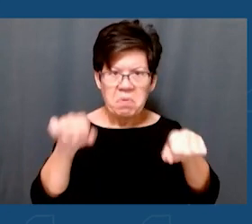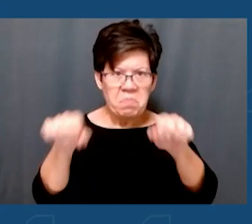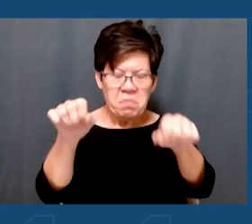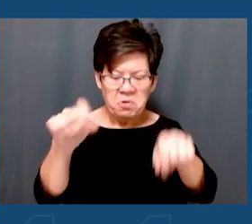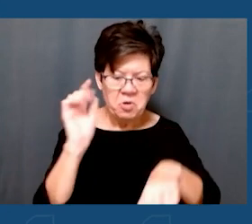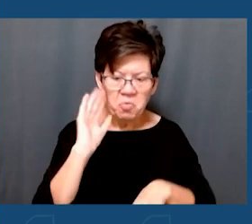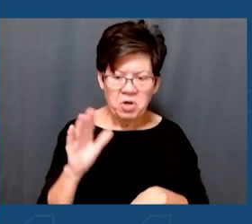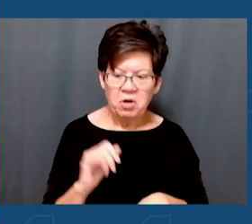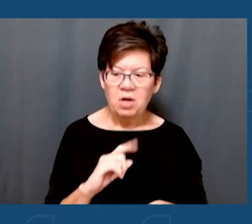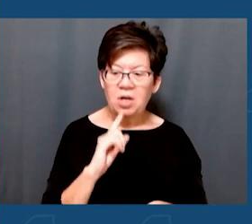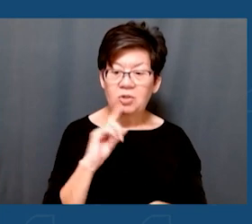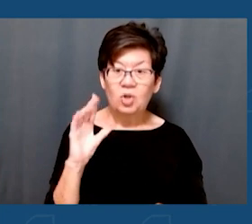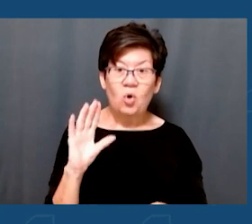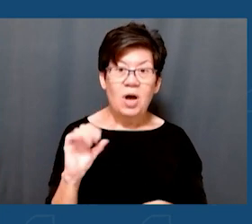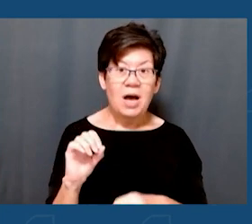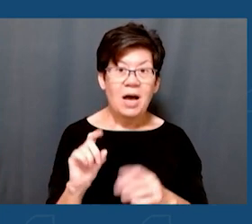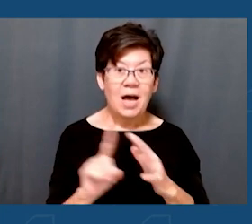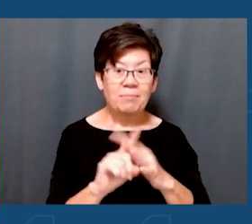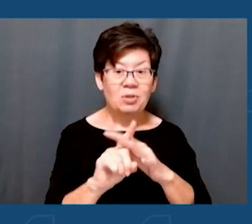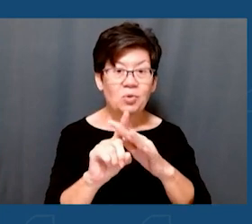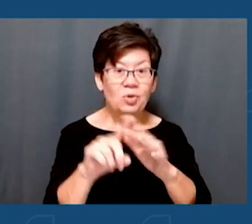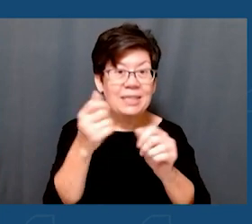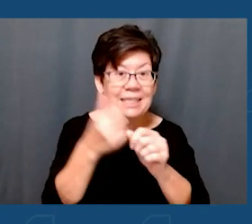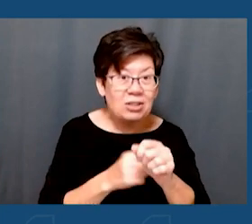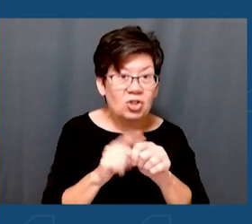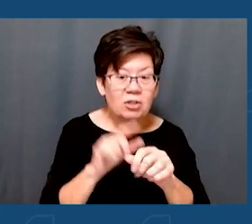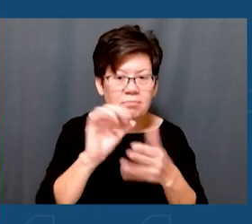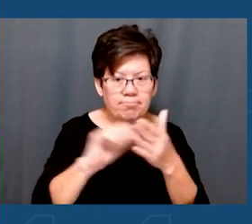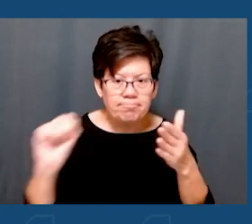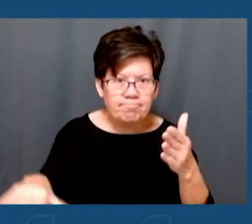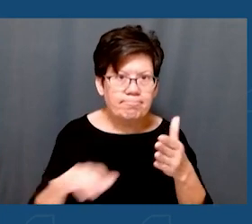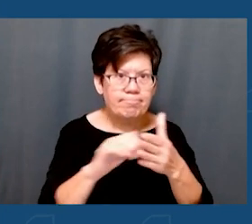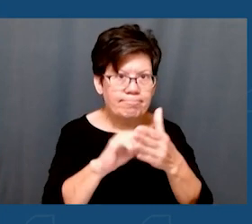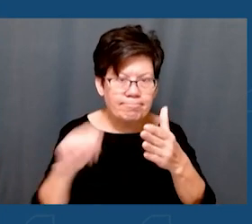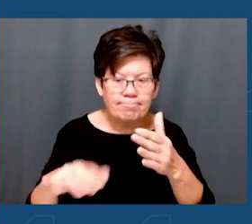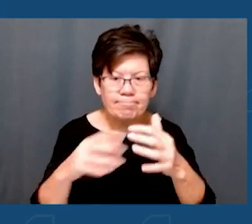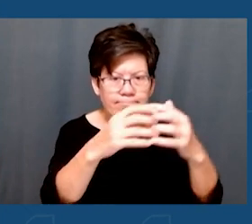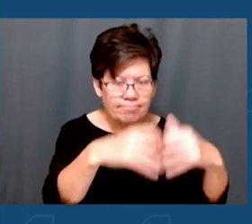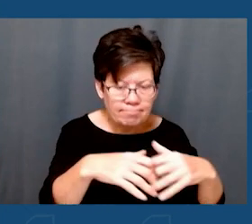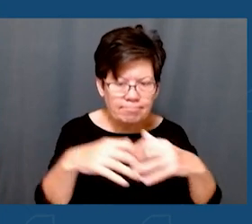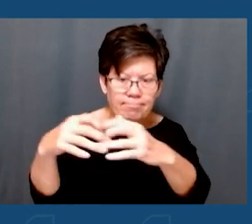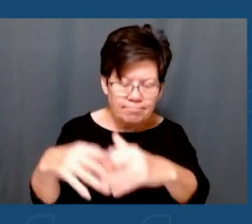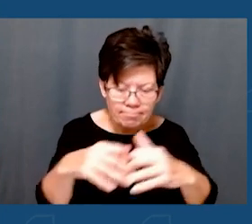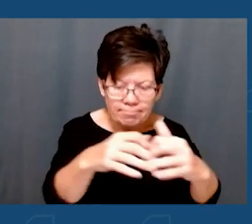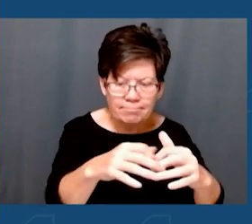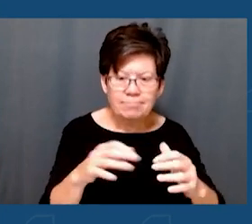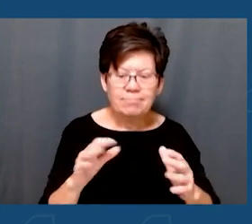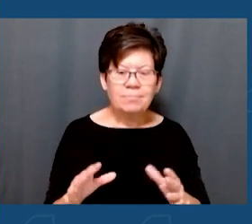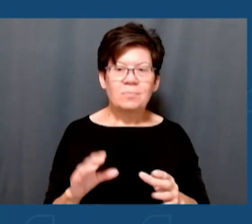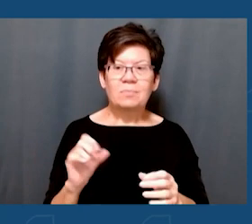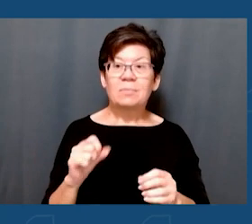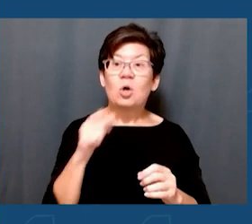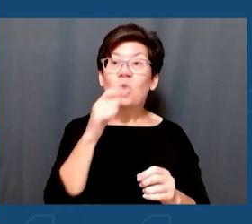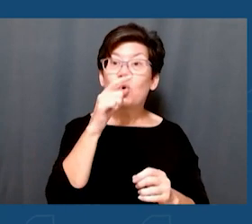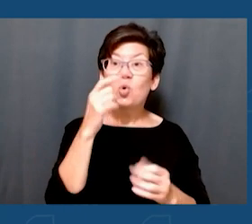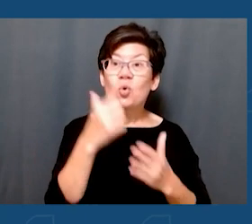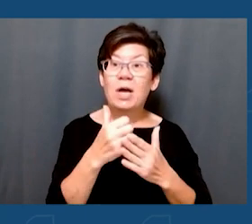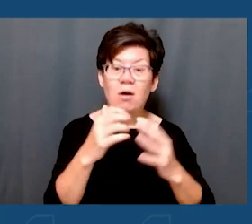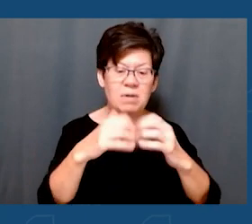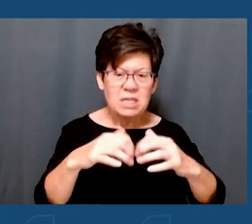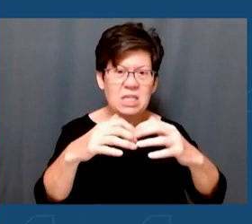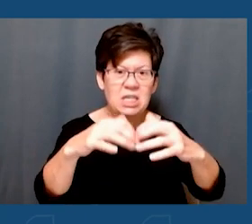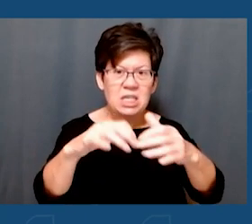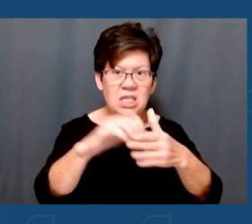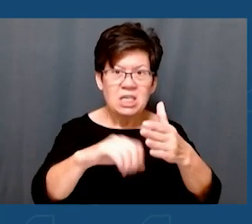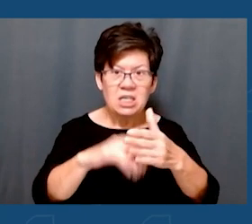those obstacles were removed. But I want to thank those that helped remove the obstacles. We have